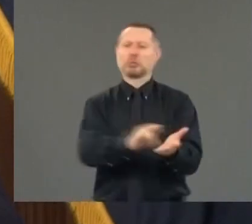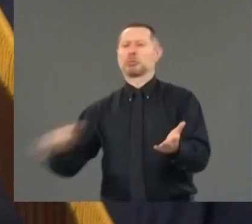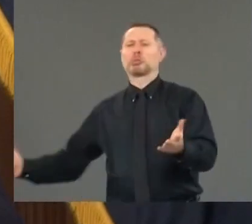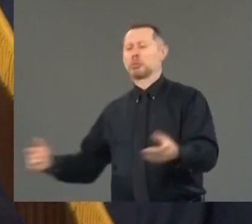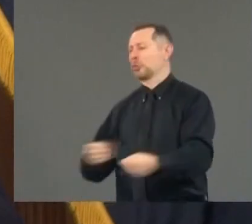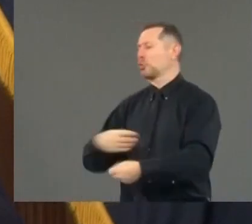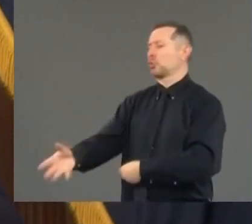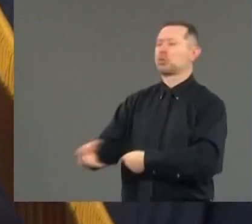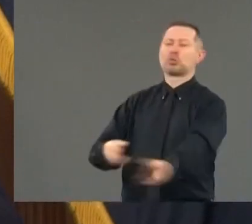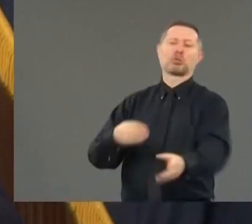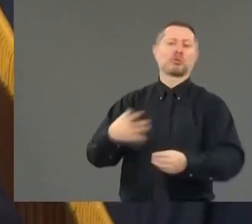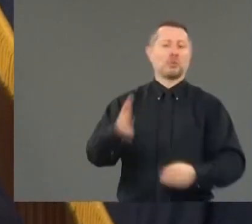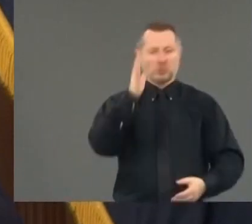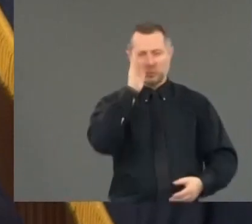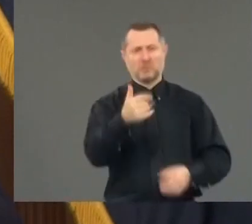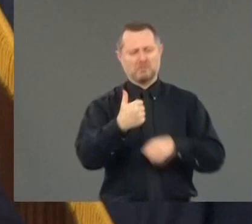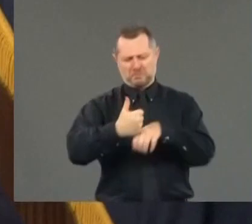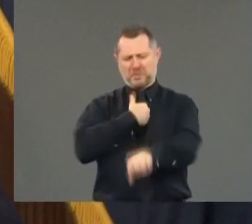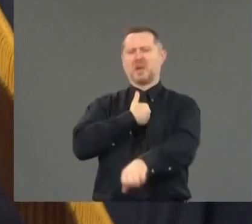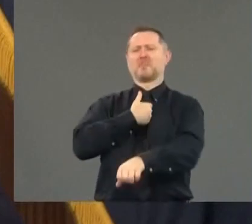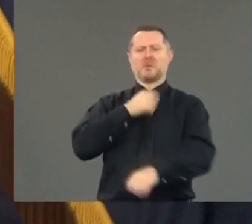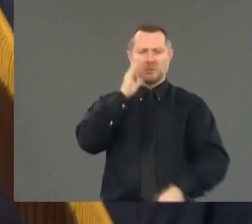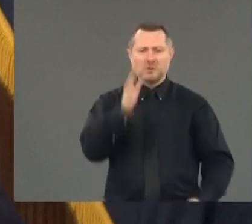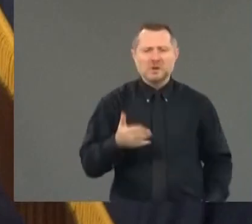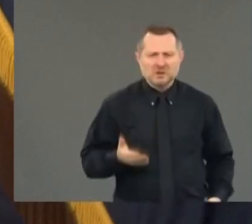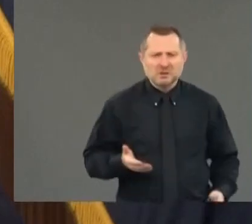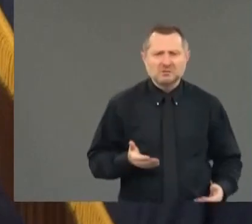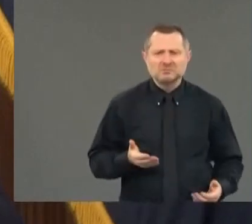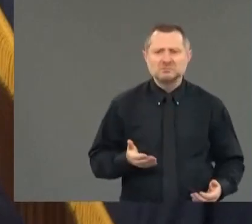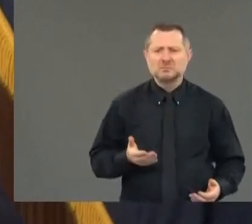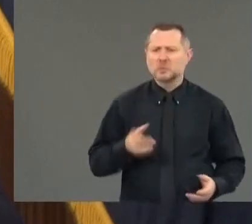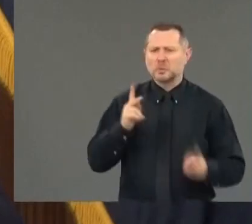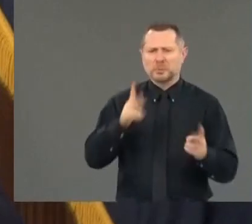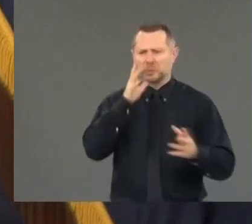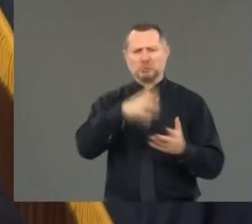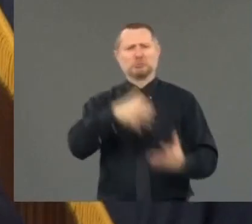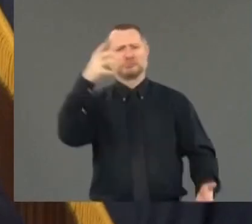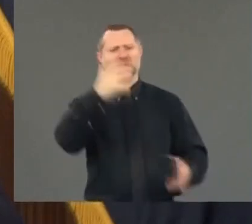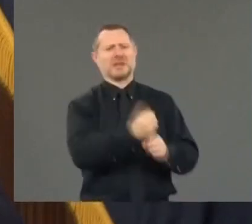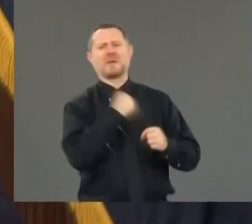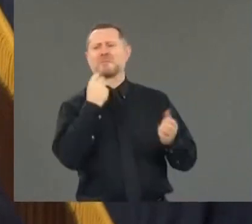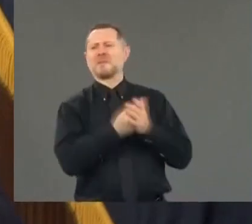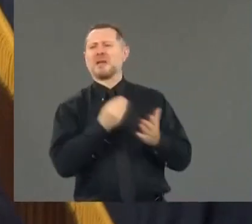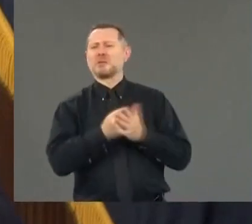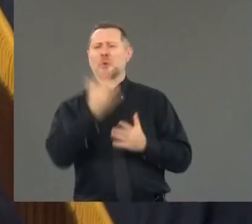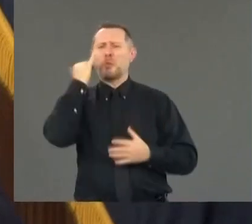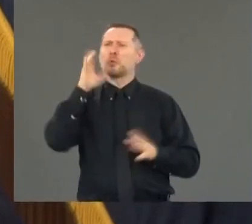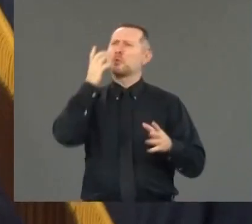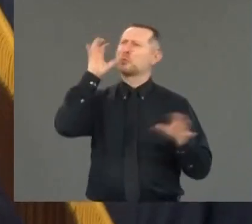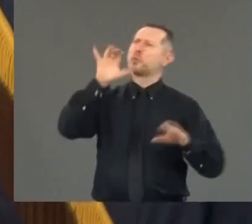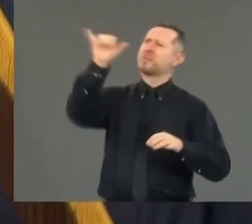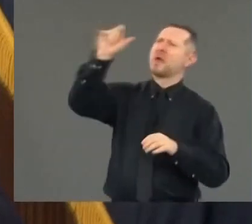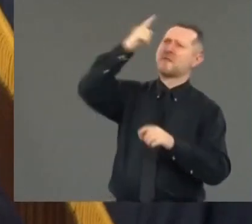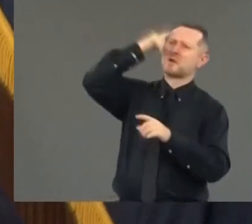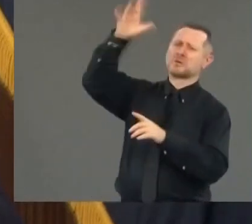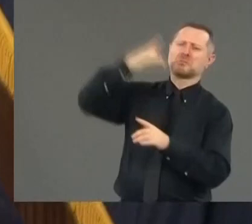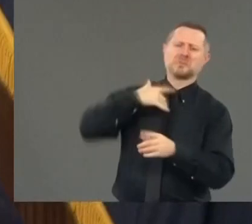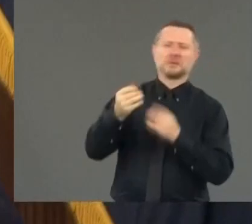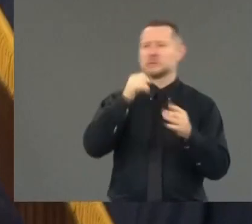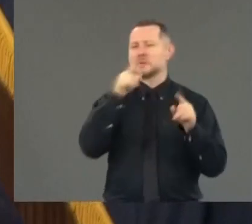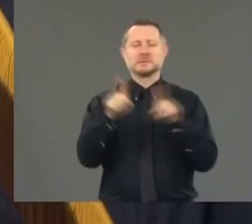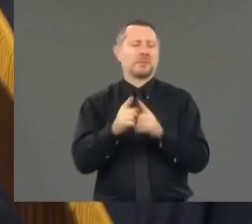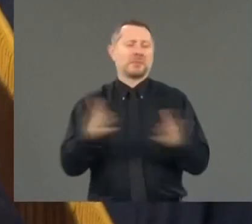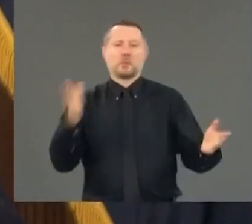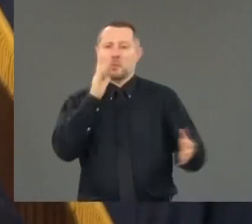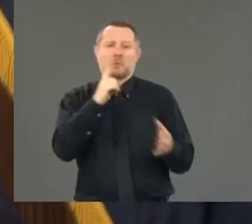defrauded the government and actually were living in wealth? How did you do that? You're going to have the same